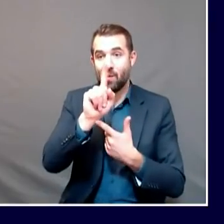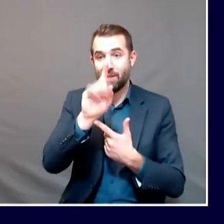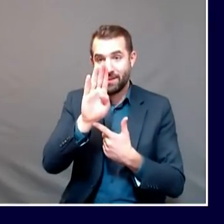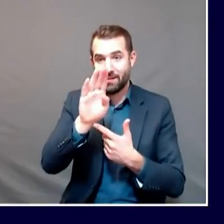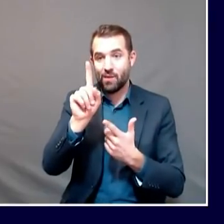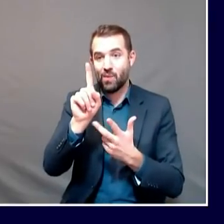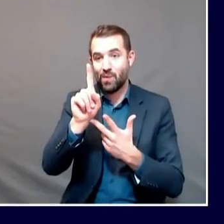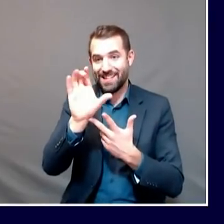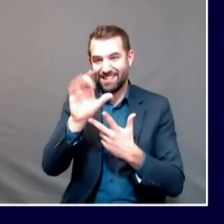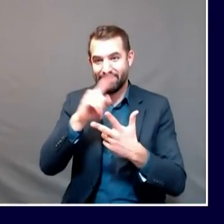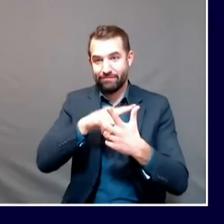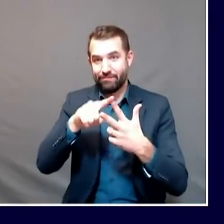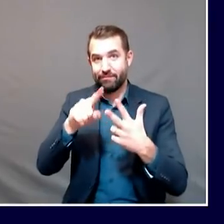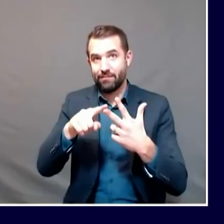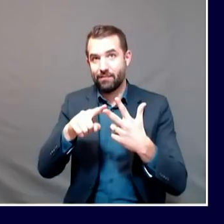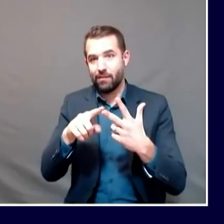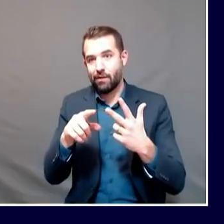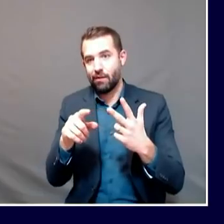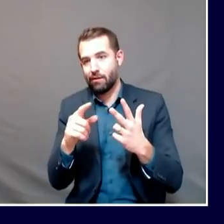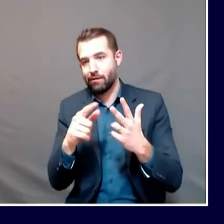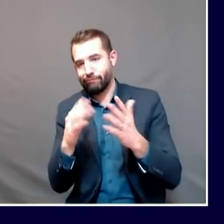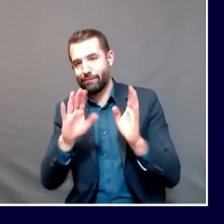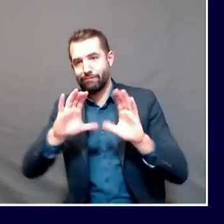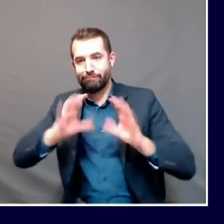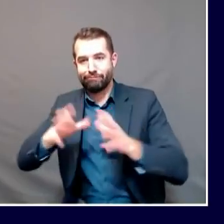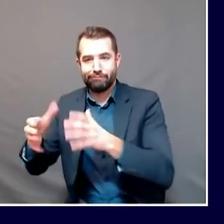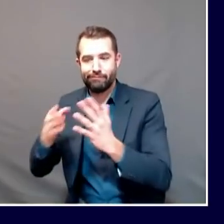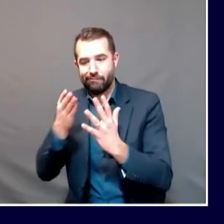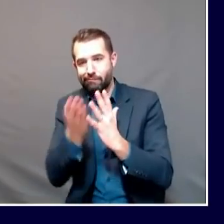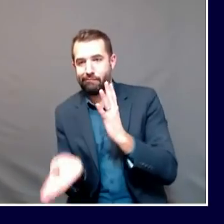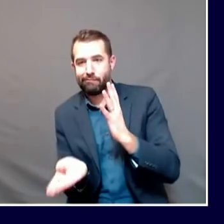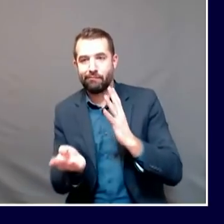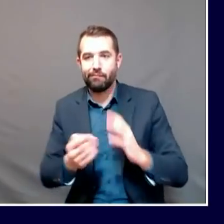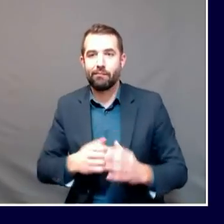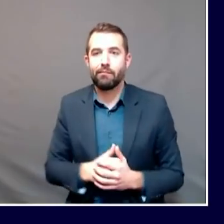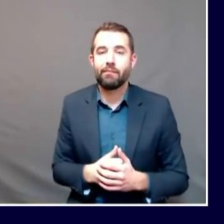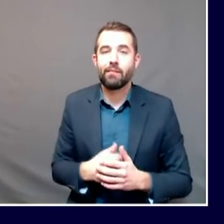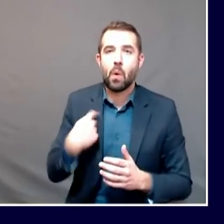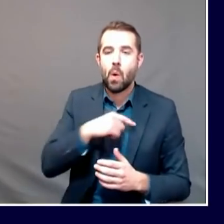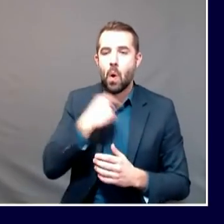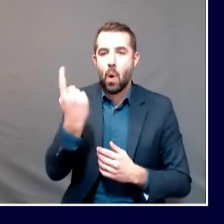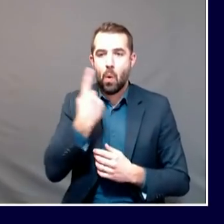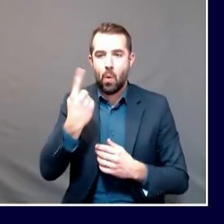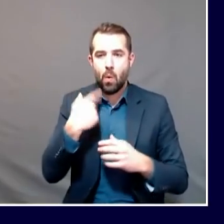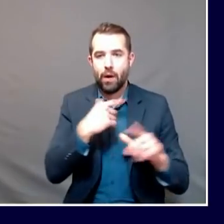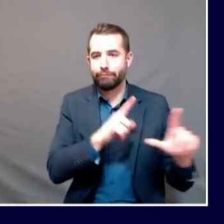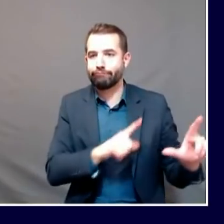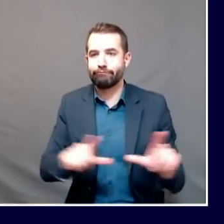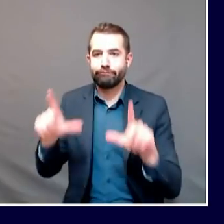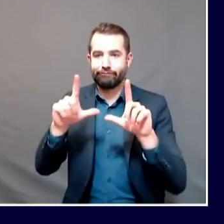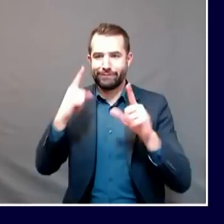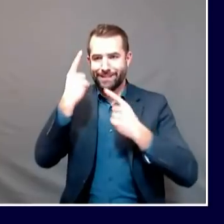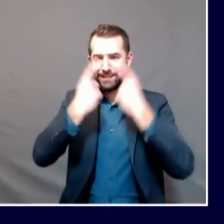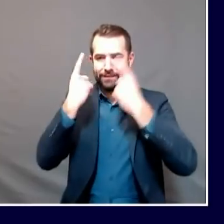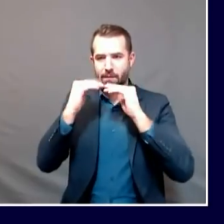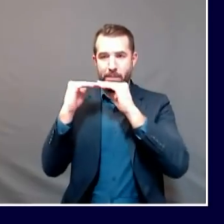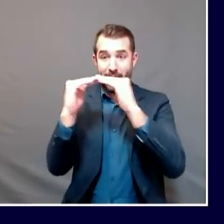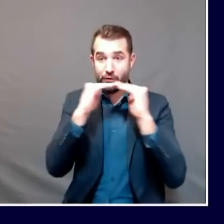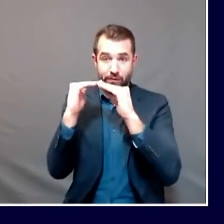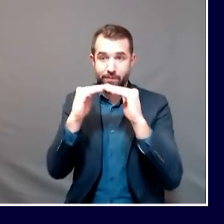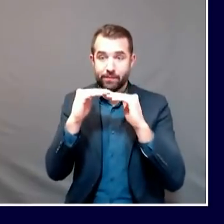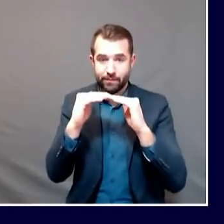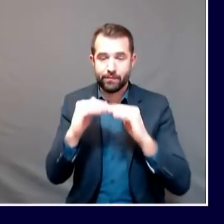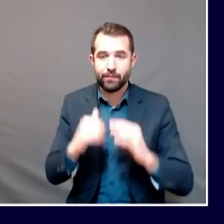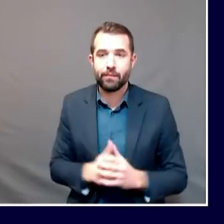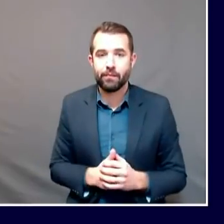are specifically designed with an equity lens in mind. So for example, phase 1A, which is healthcare